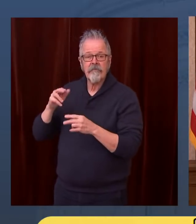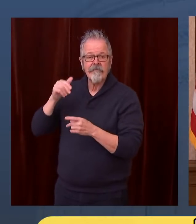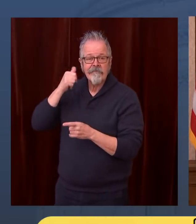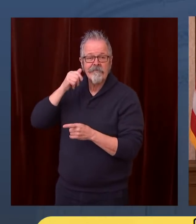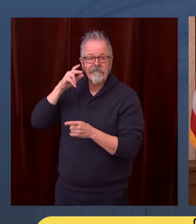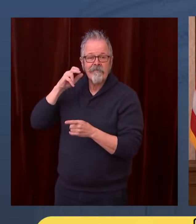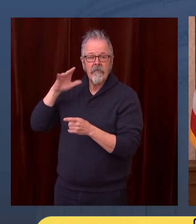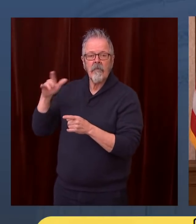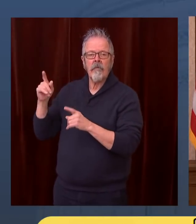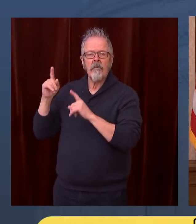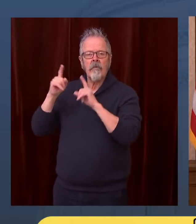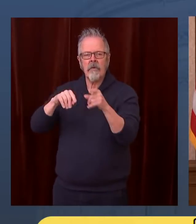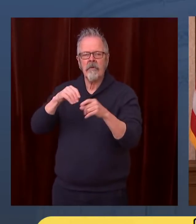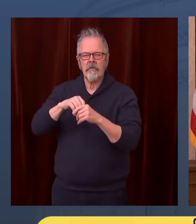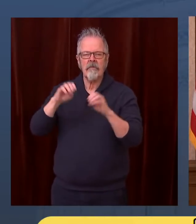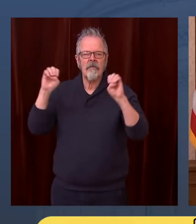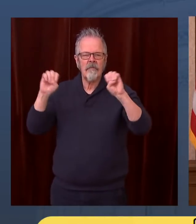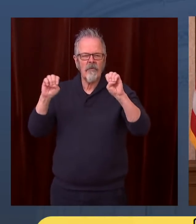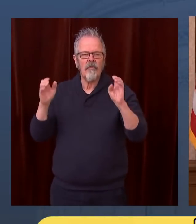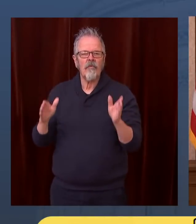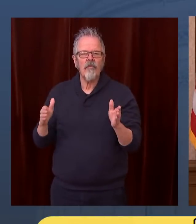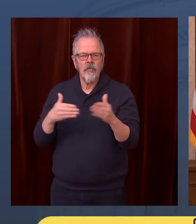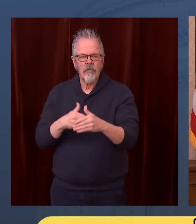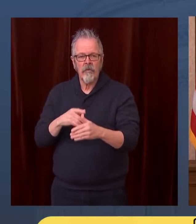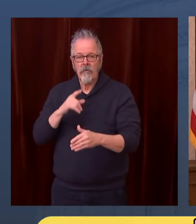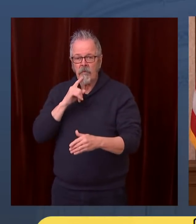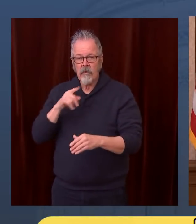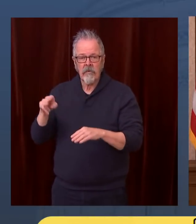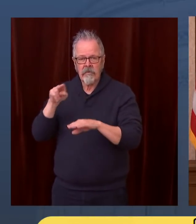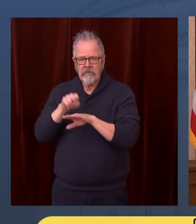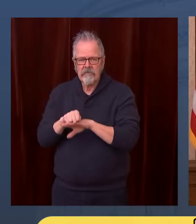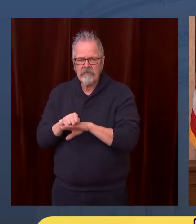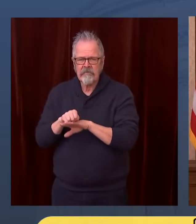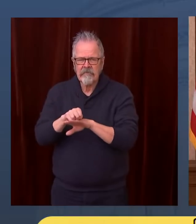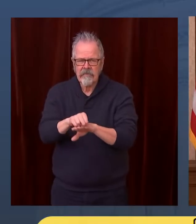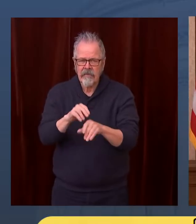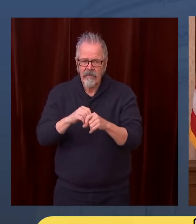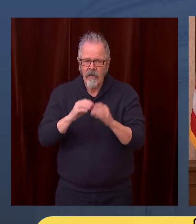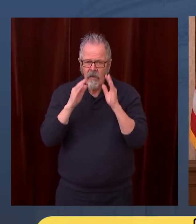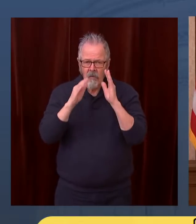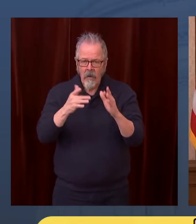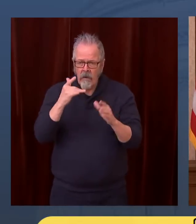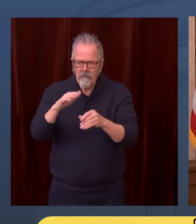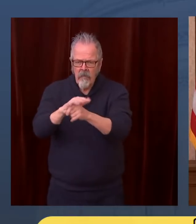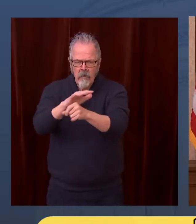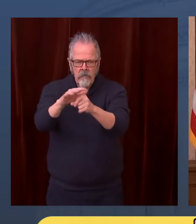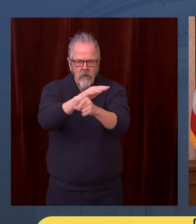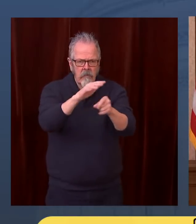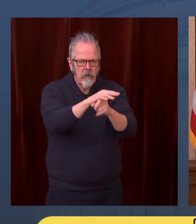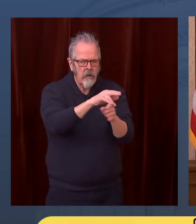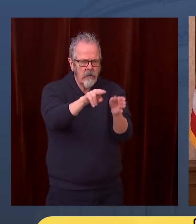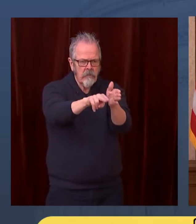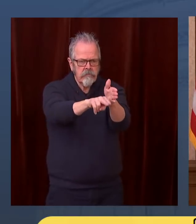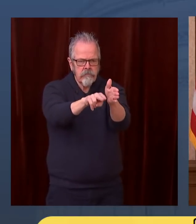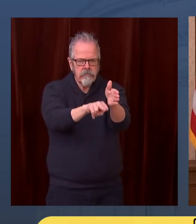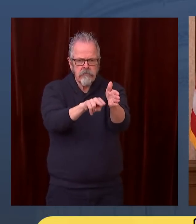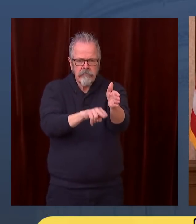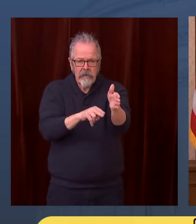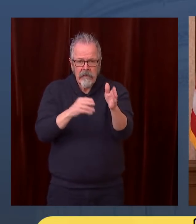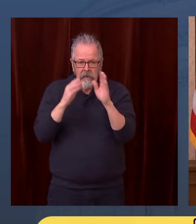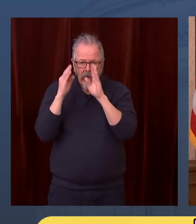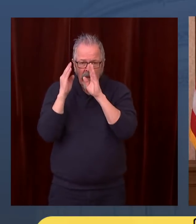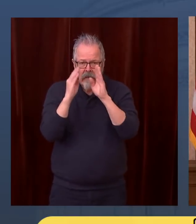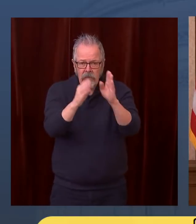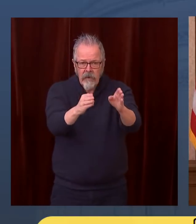of an emergency department because there wasn't room in a hospital. I am confident we will get down to a place in the 3rd week